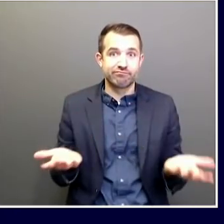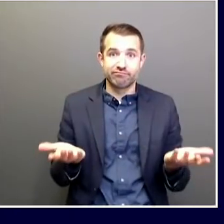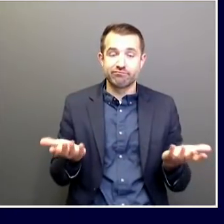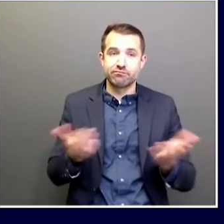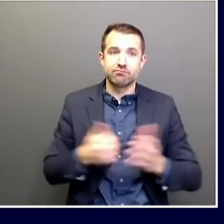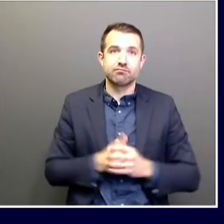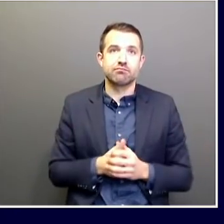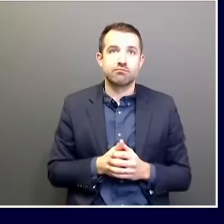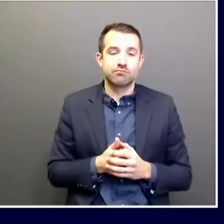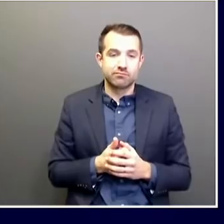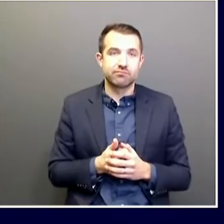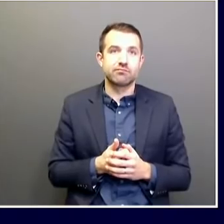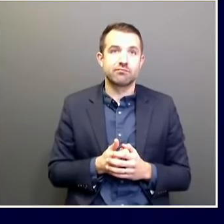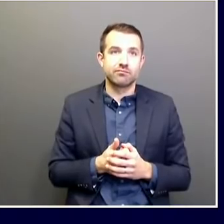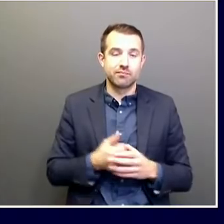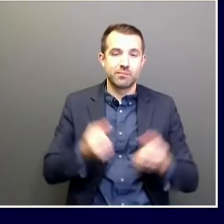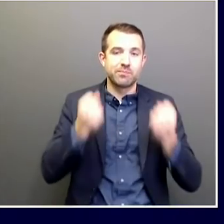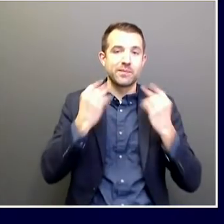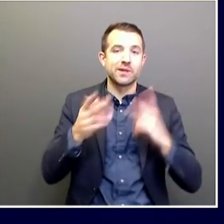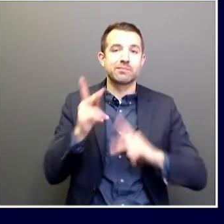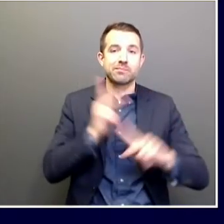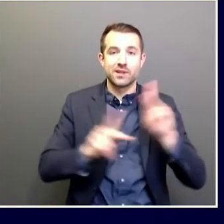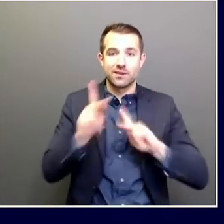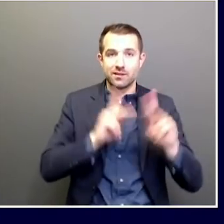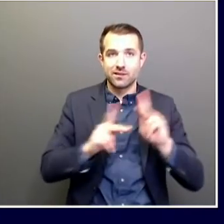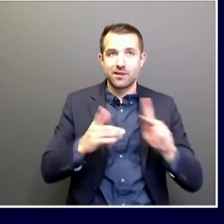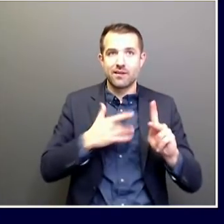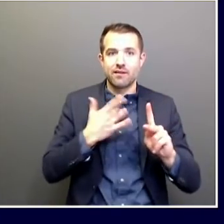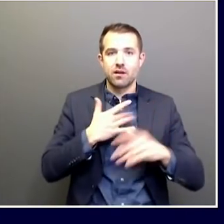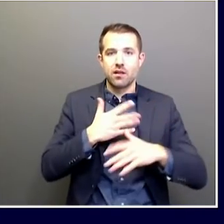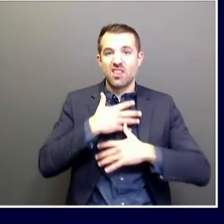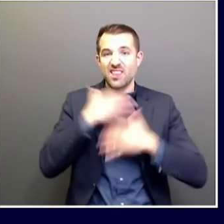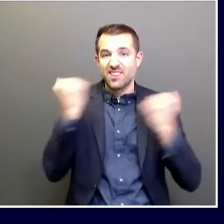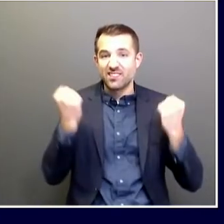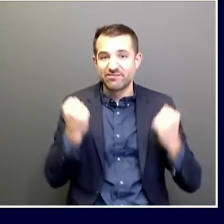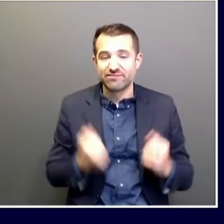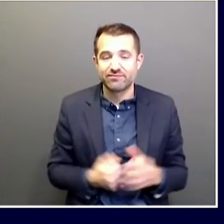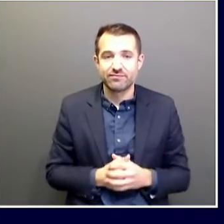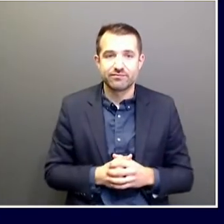that there are a lot of folks who are ready to move on. I think that applies to